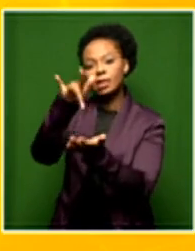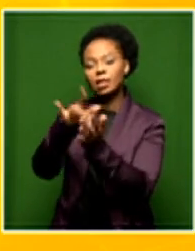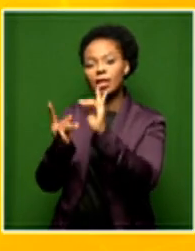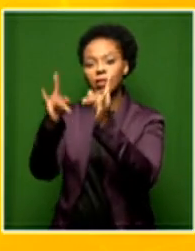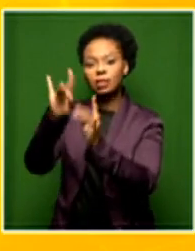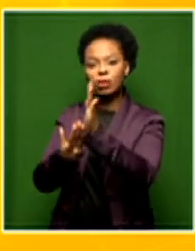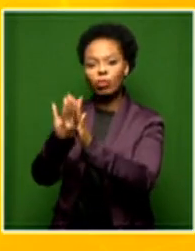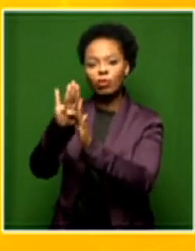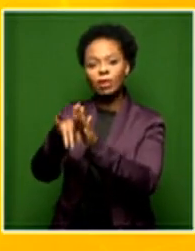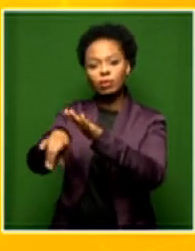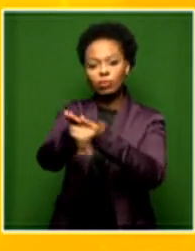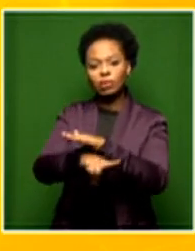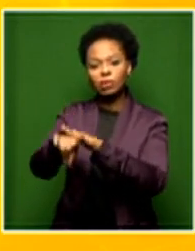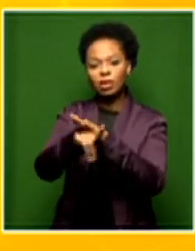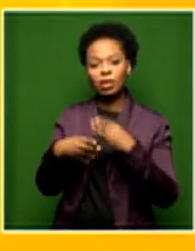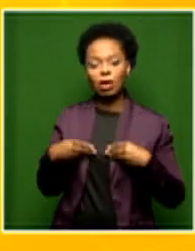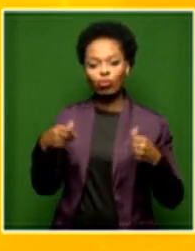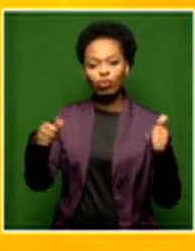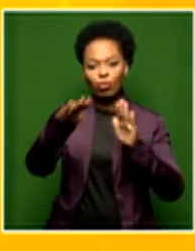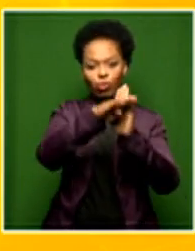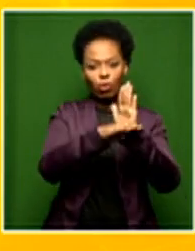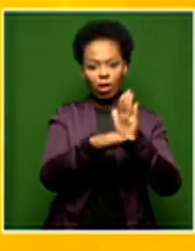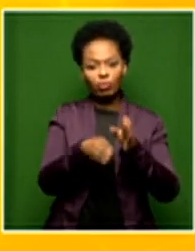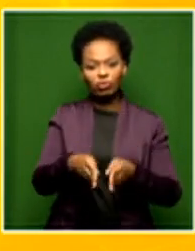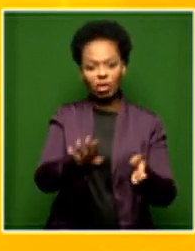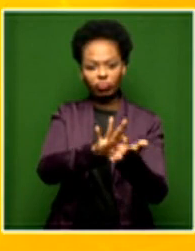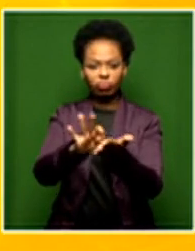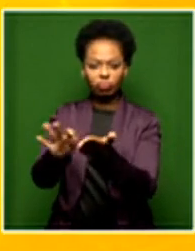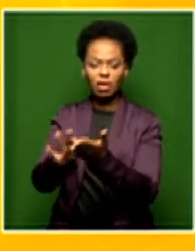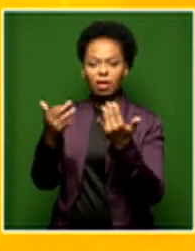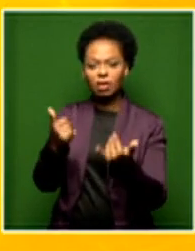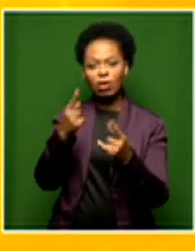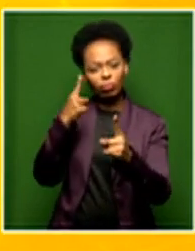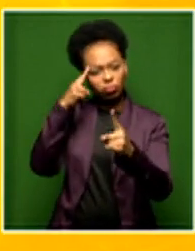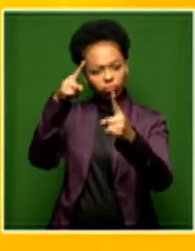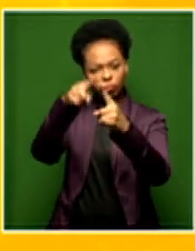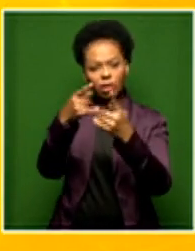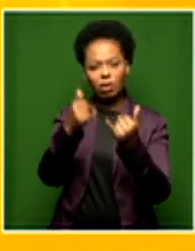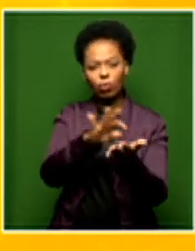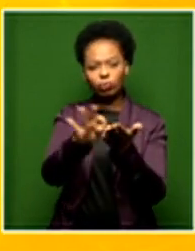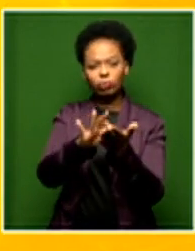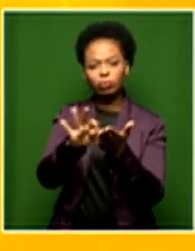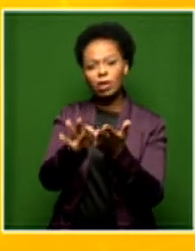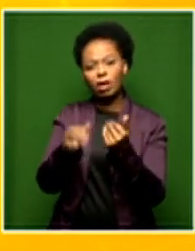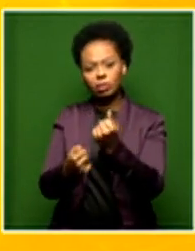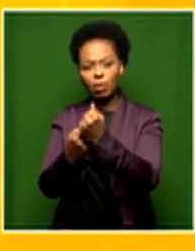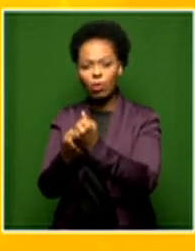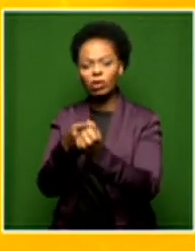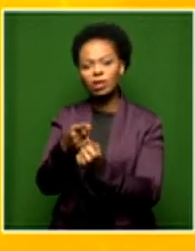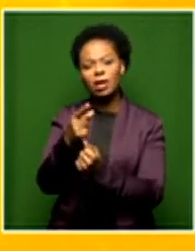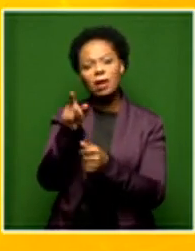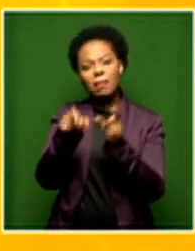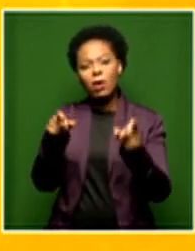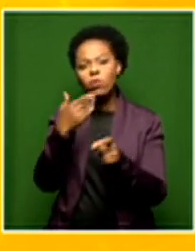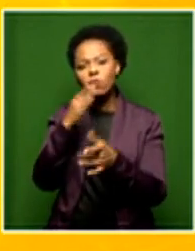Improvement District Rehabilitation Program, Streetscapes, have been striving to address the mother city's chronic homelessness for years.